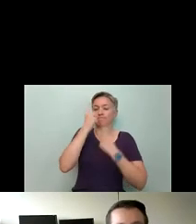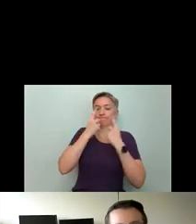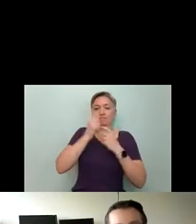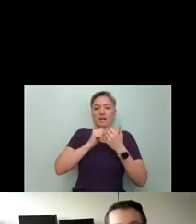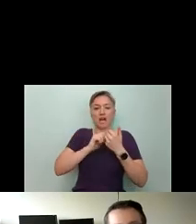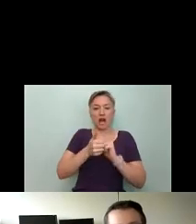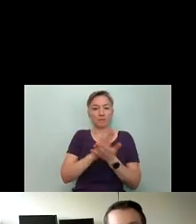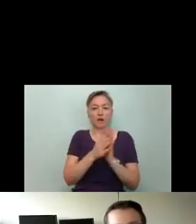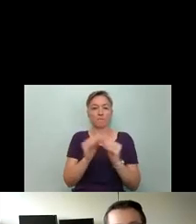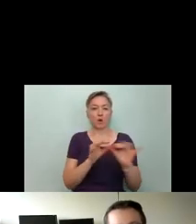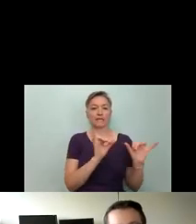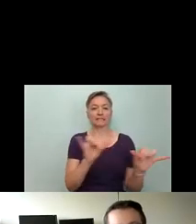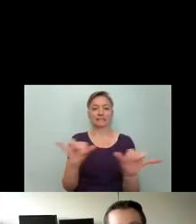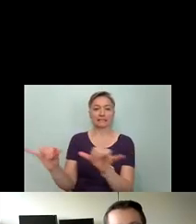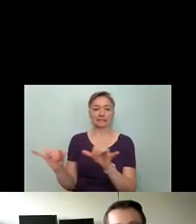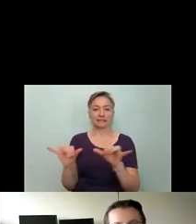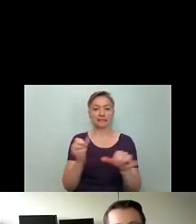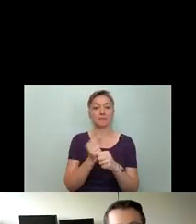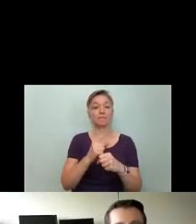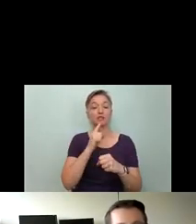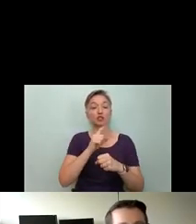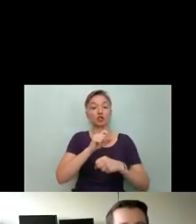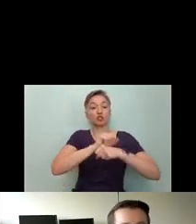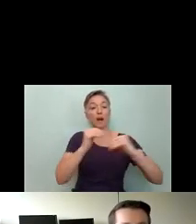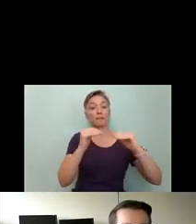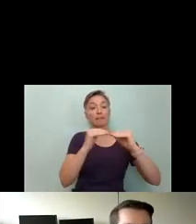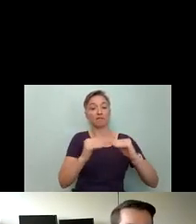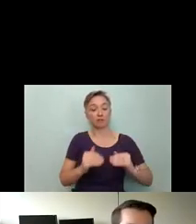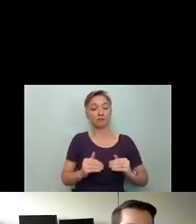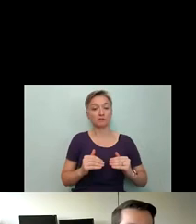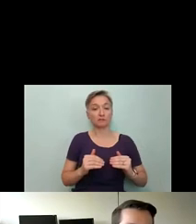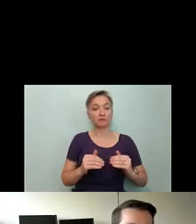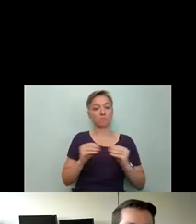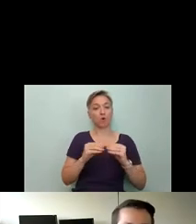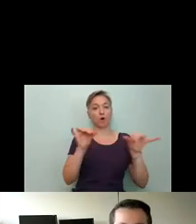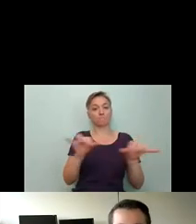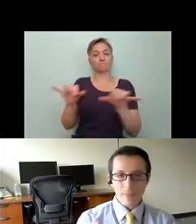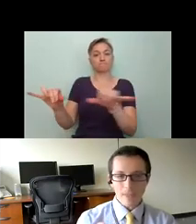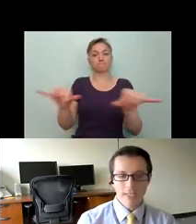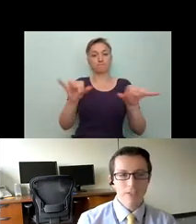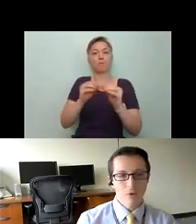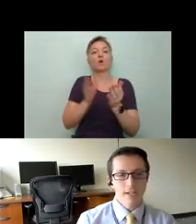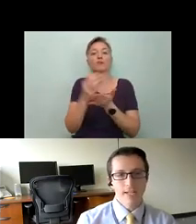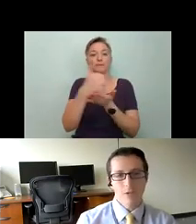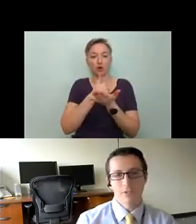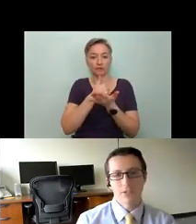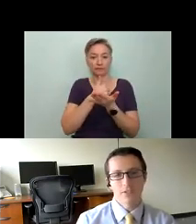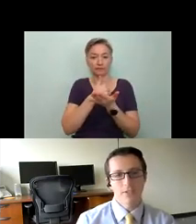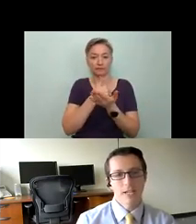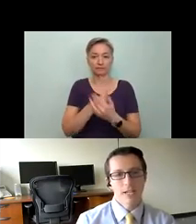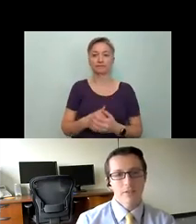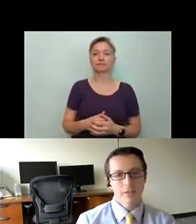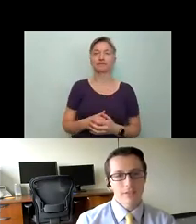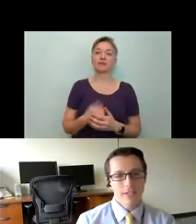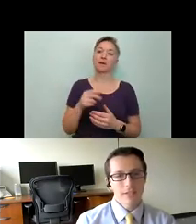consistency piece of ensuring leveling in our new job structure to help offset that. And then we need to organize our